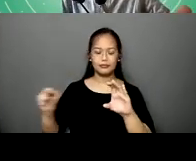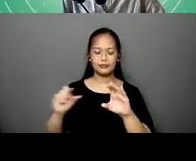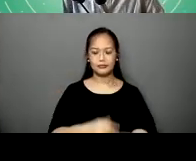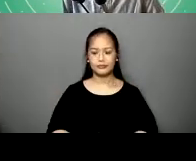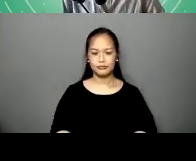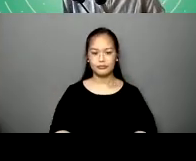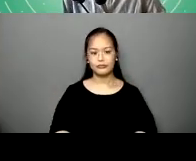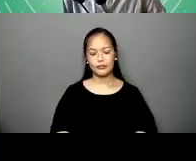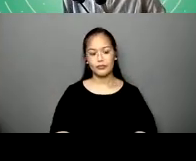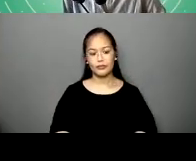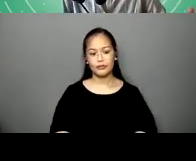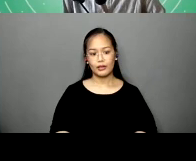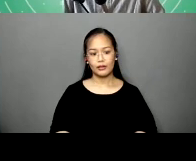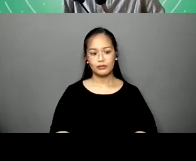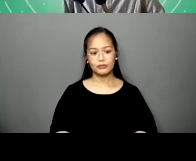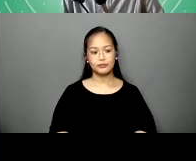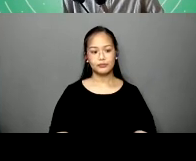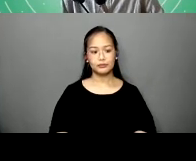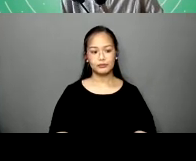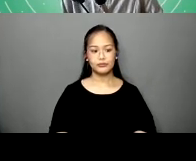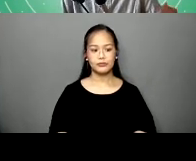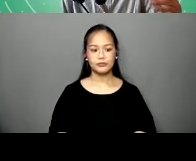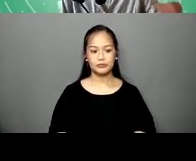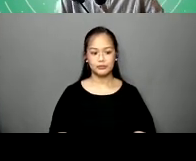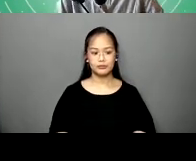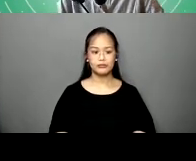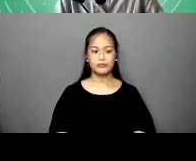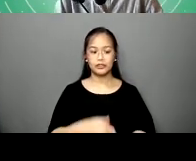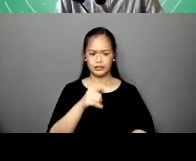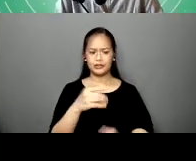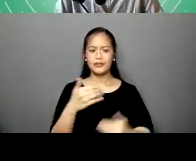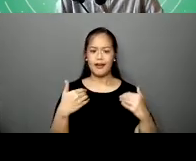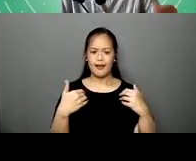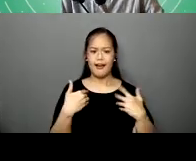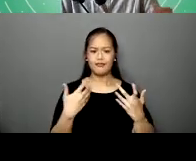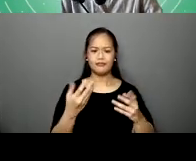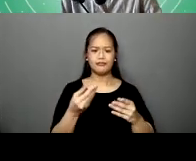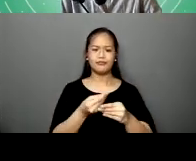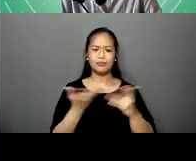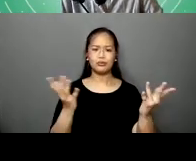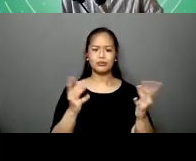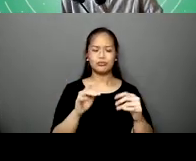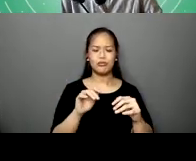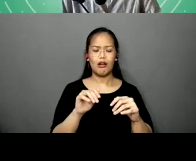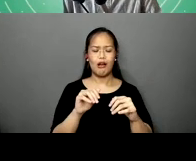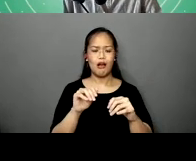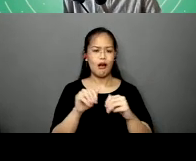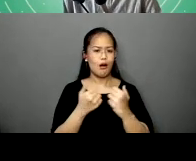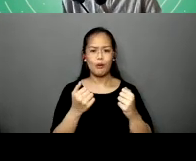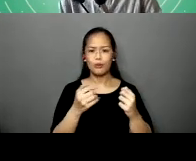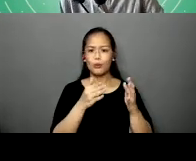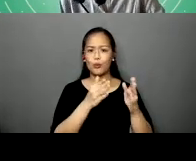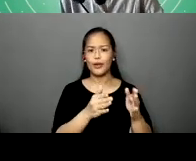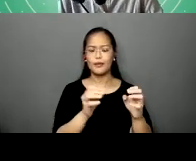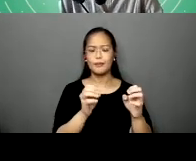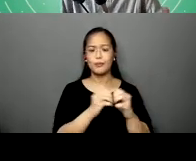It's come up and without a lot of adaptation, but there are movements now that are trying to find ways to make this process simpler, to